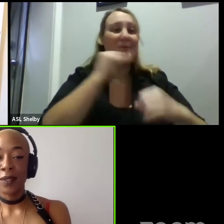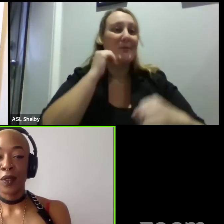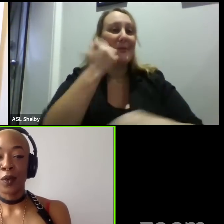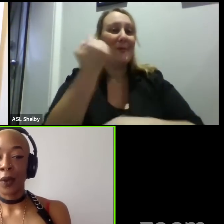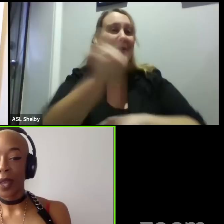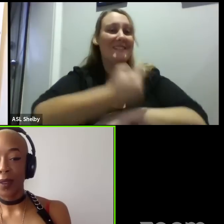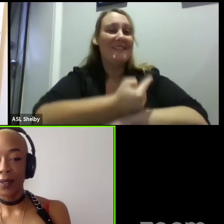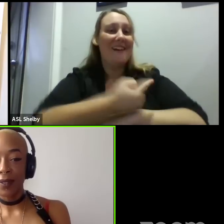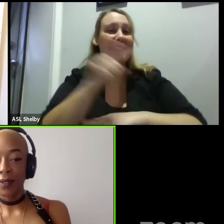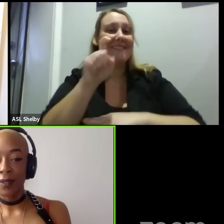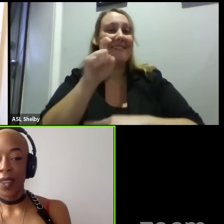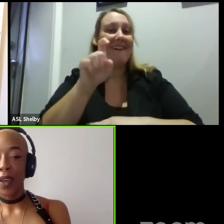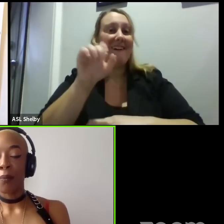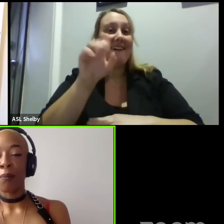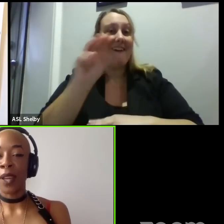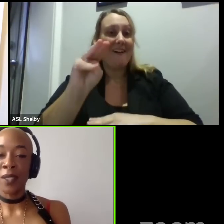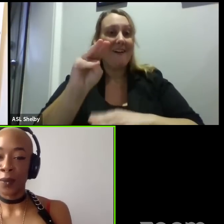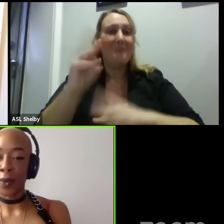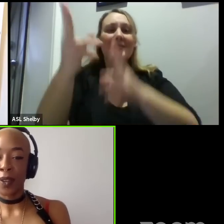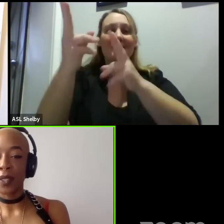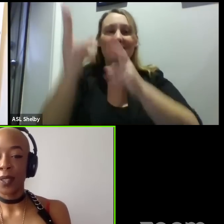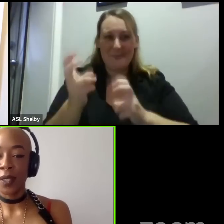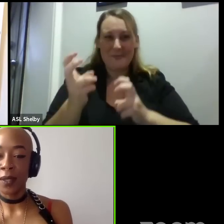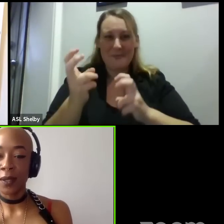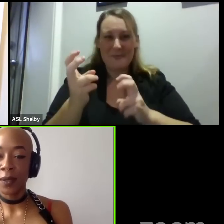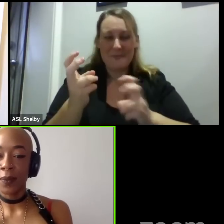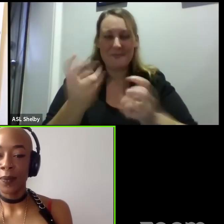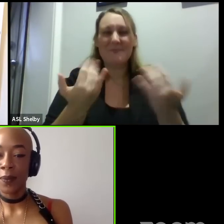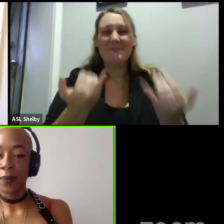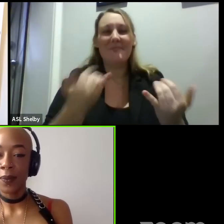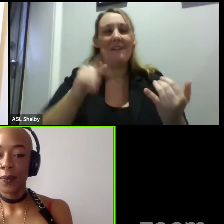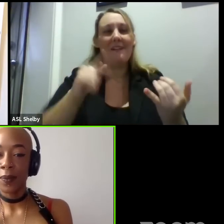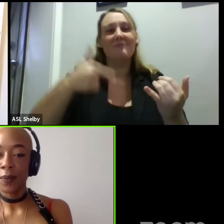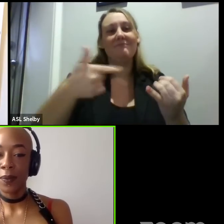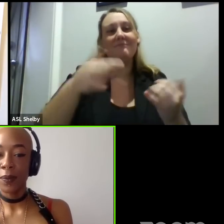Please, Red, bless us with your existence.